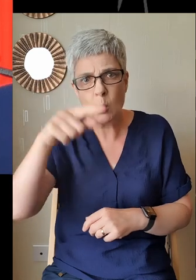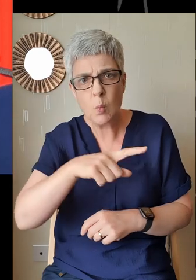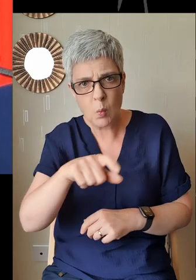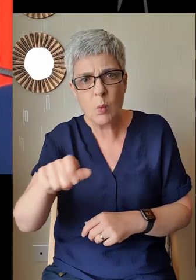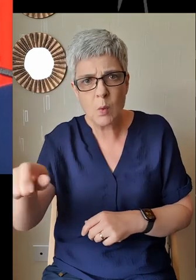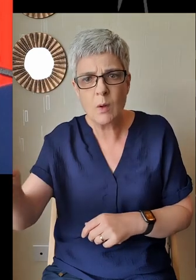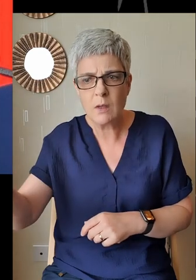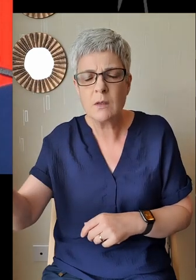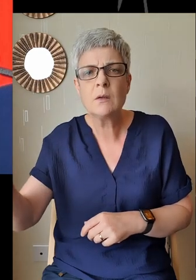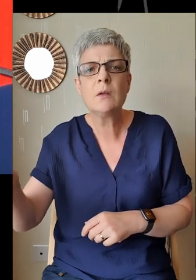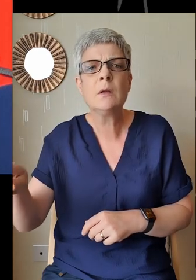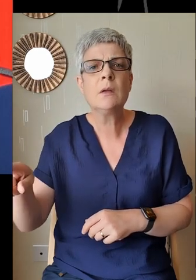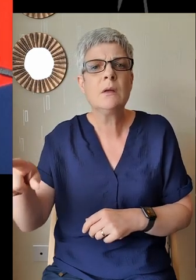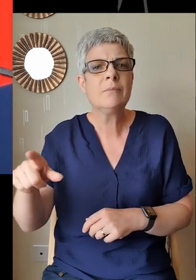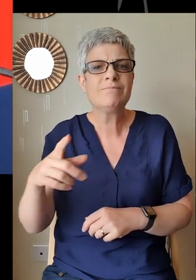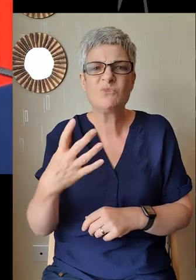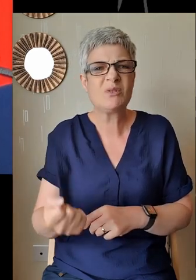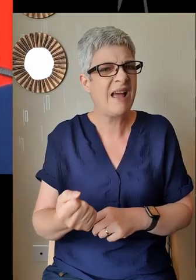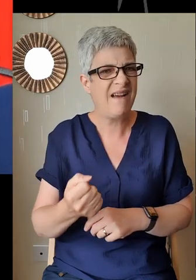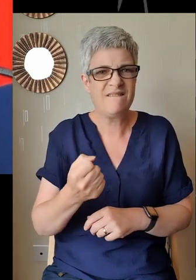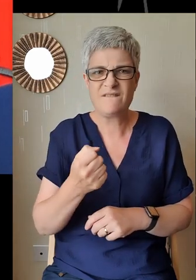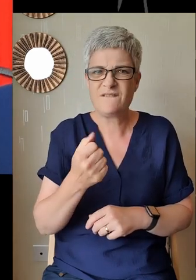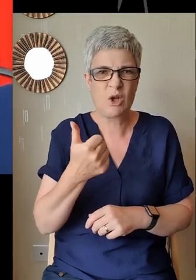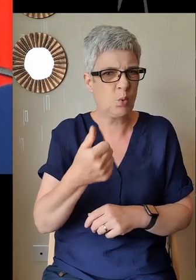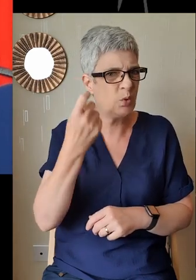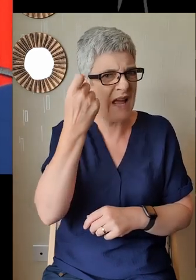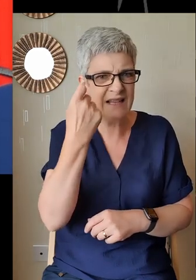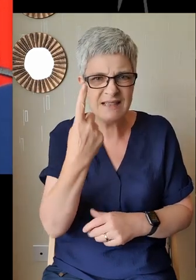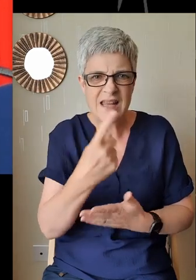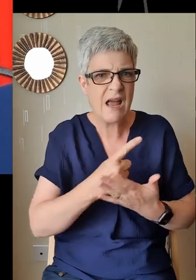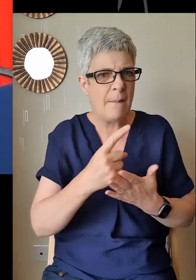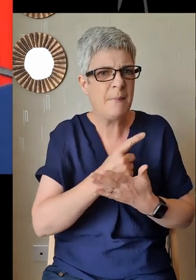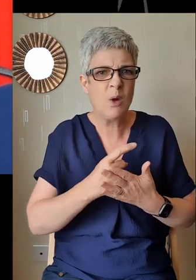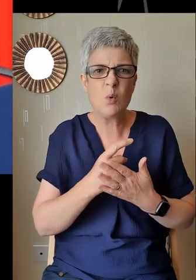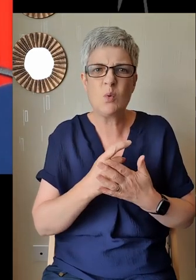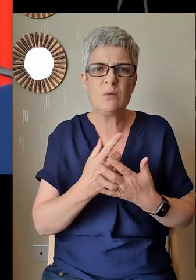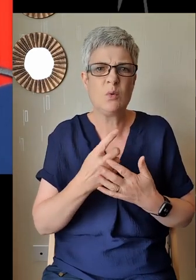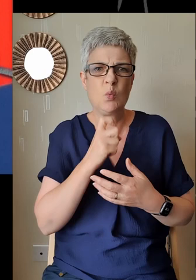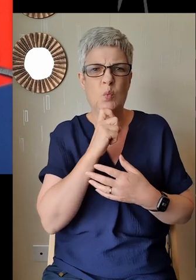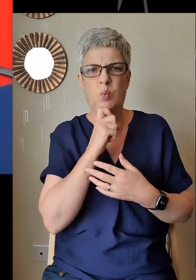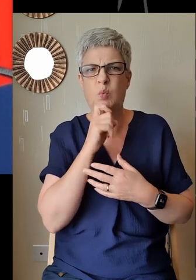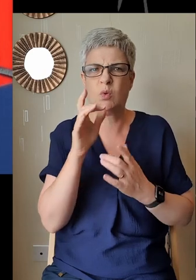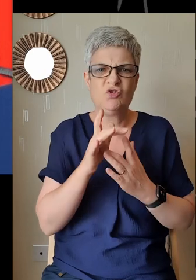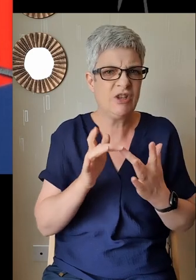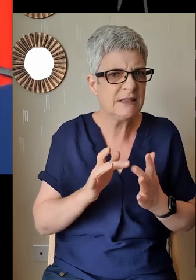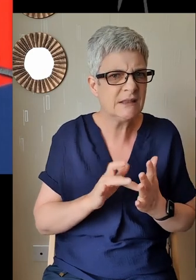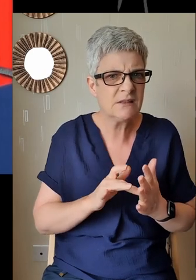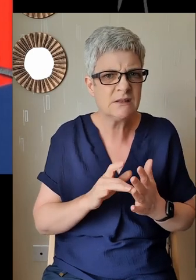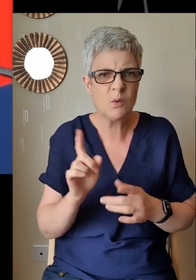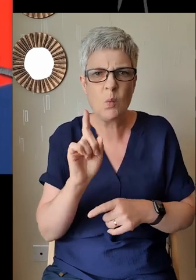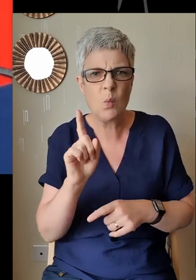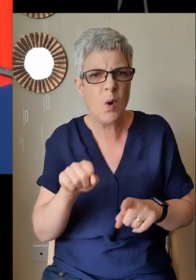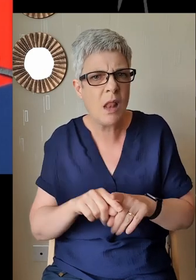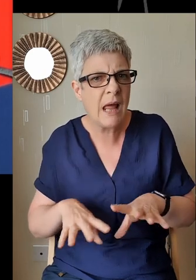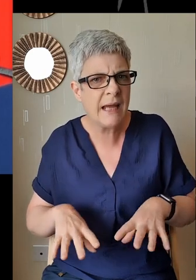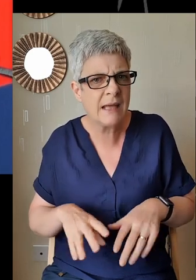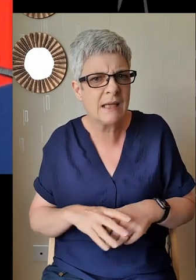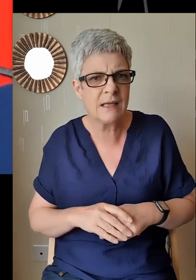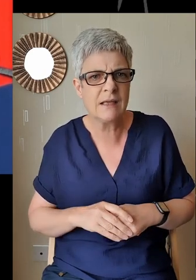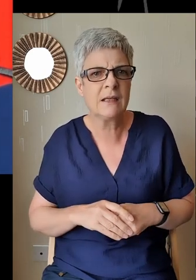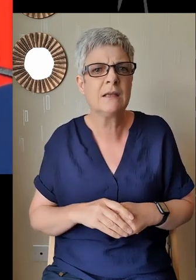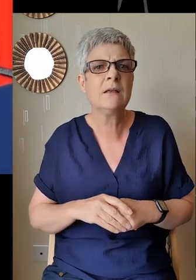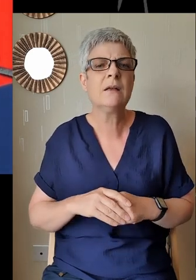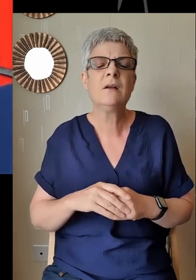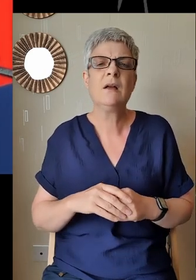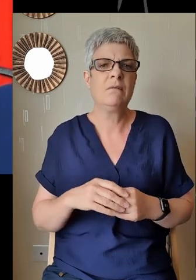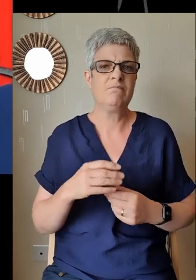they won't necessarily have a good idea these days about who Jesus is and what he's like. And